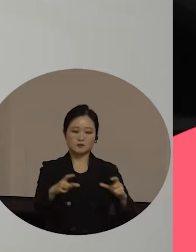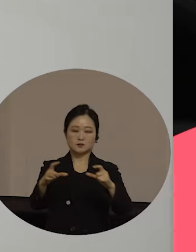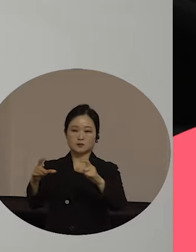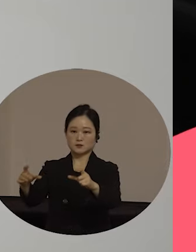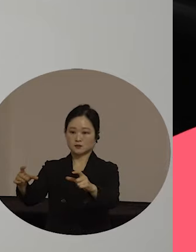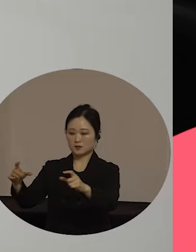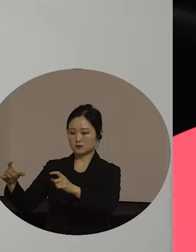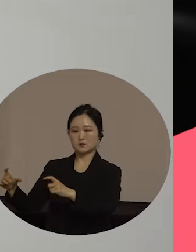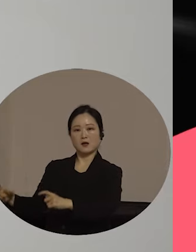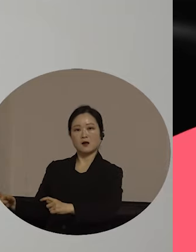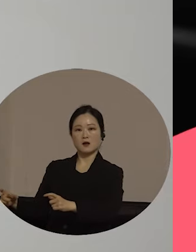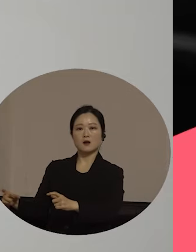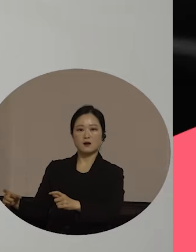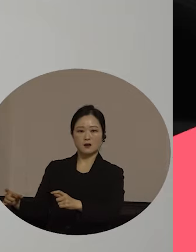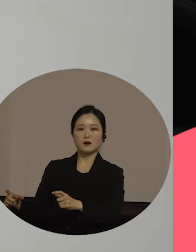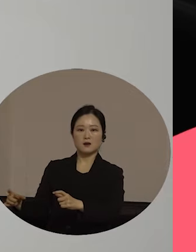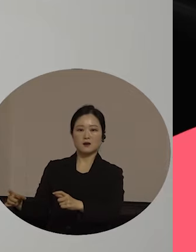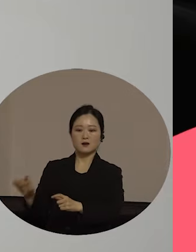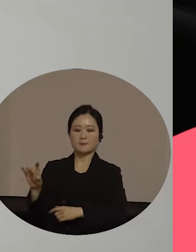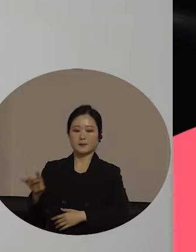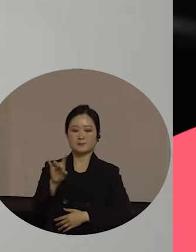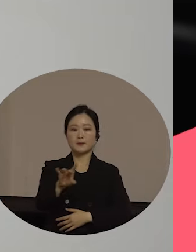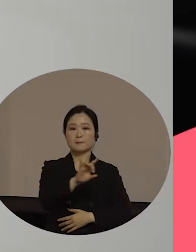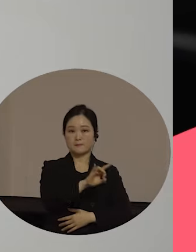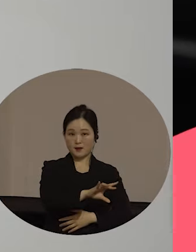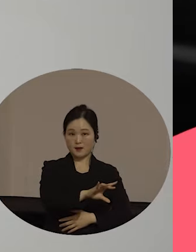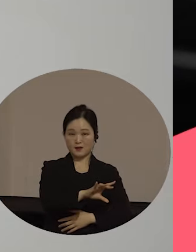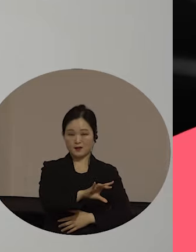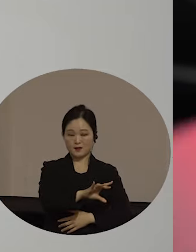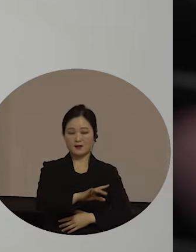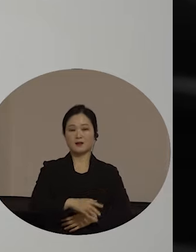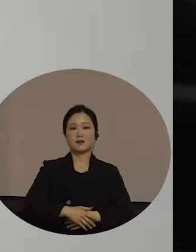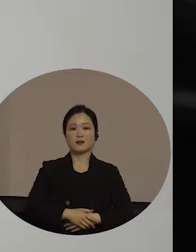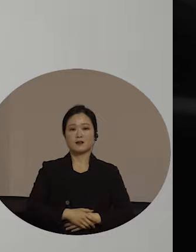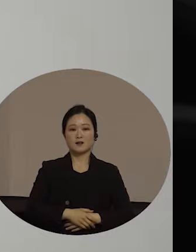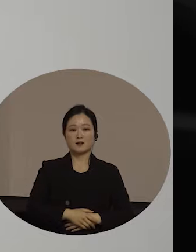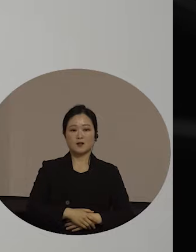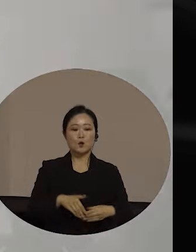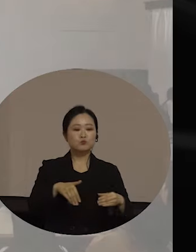regional operators. So that would be my answer at this point. Thank you.